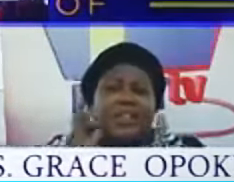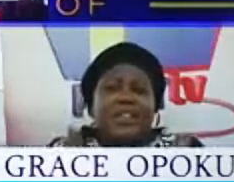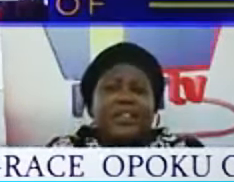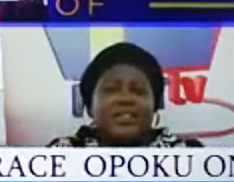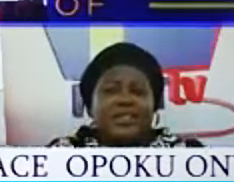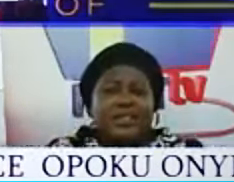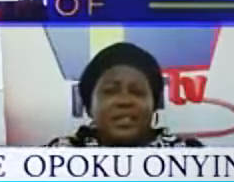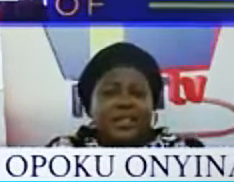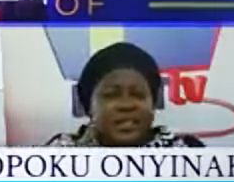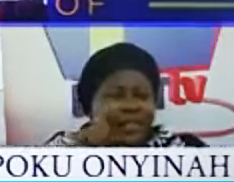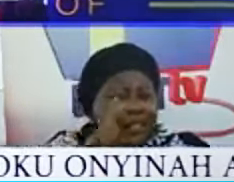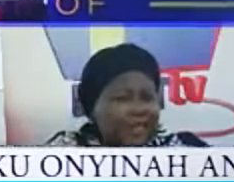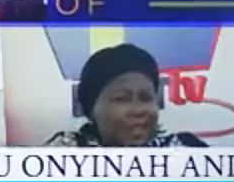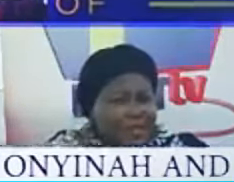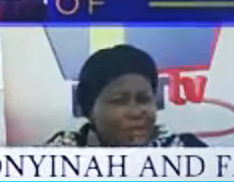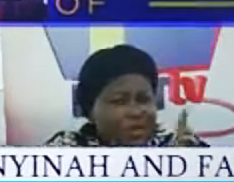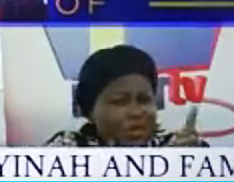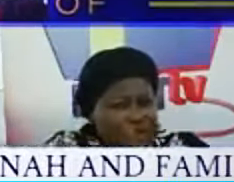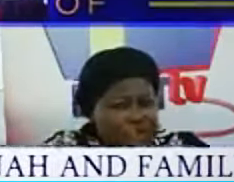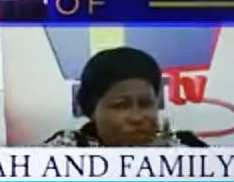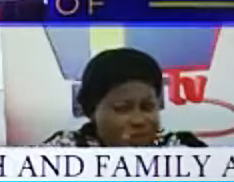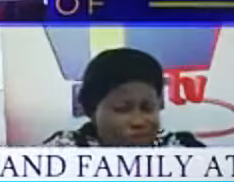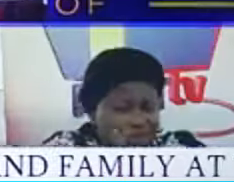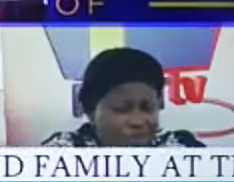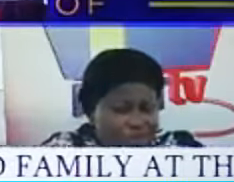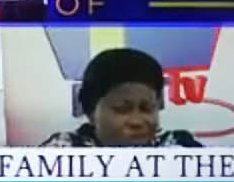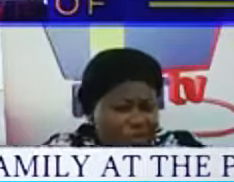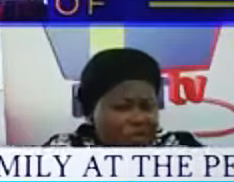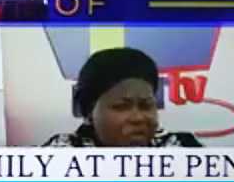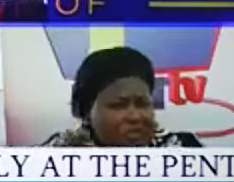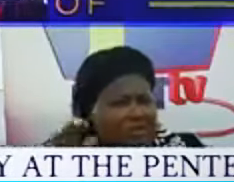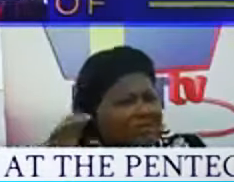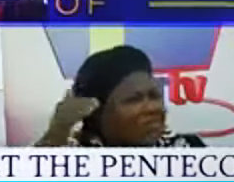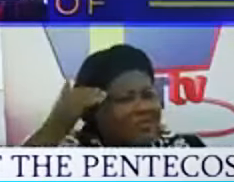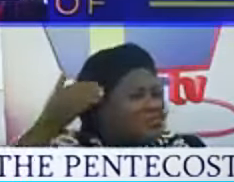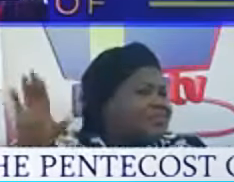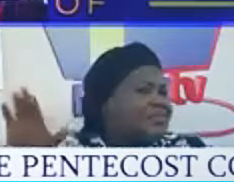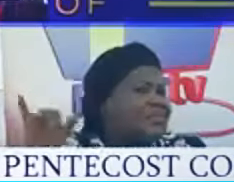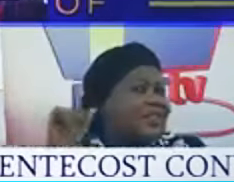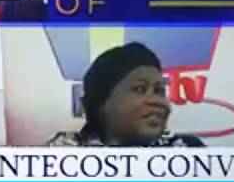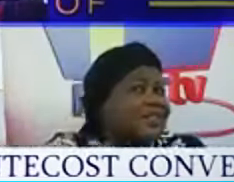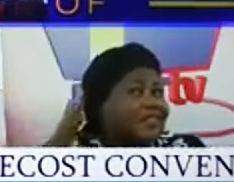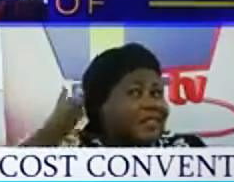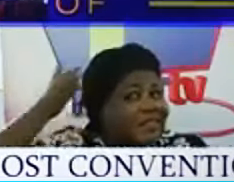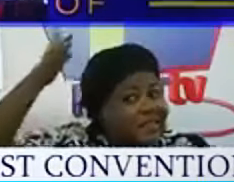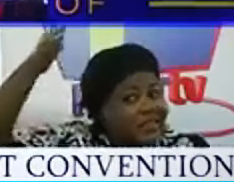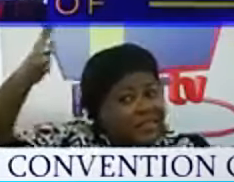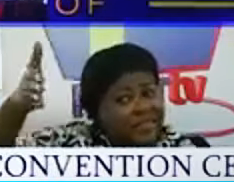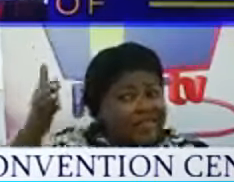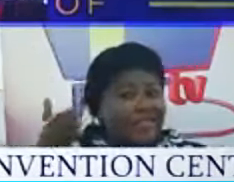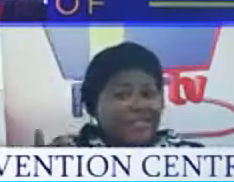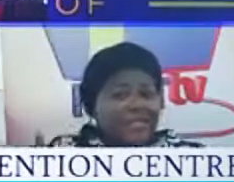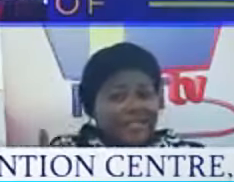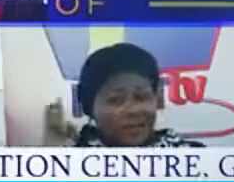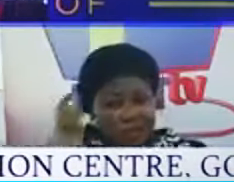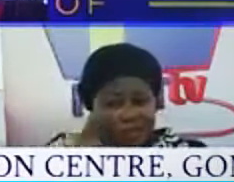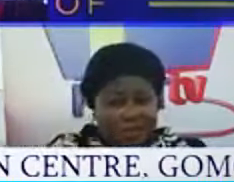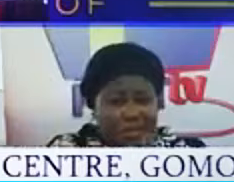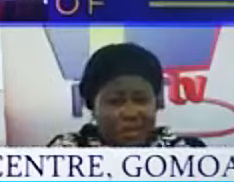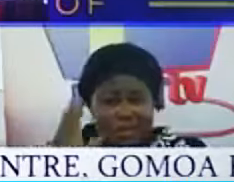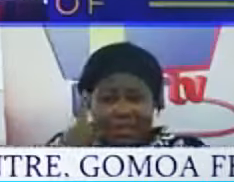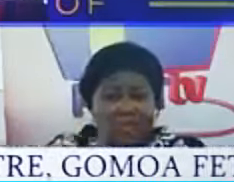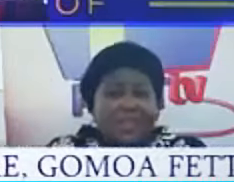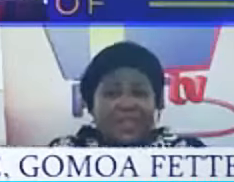I didn't know that 10 years down the line, yeah, look at that. I was in East Lagos. And